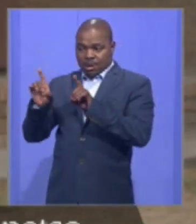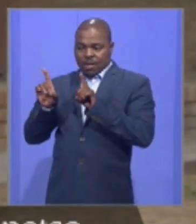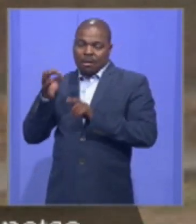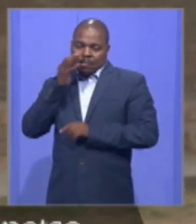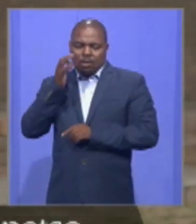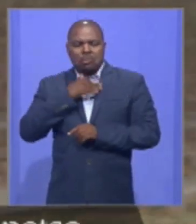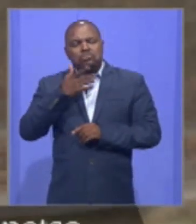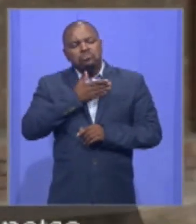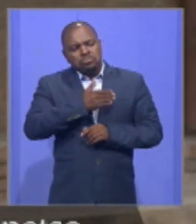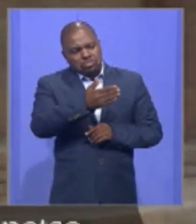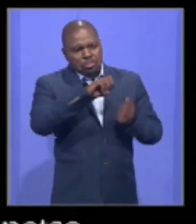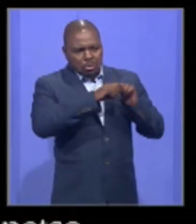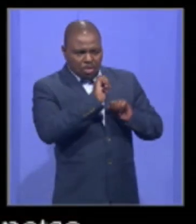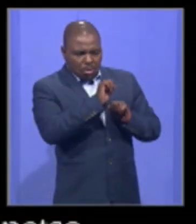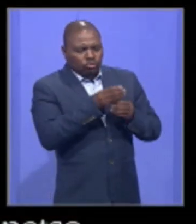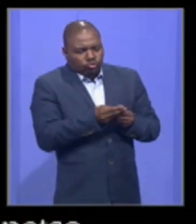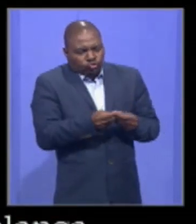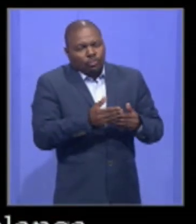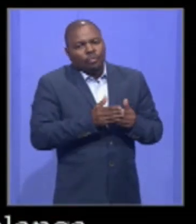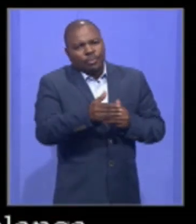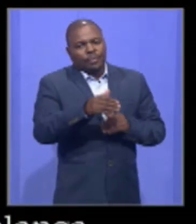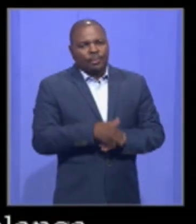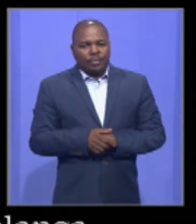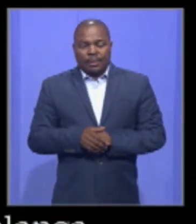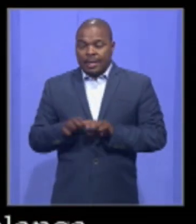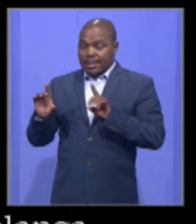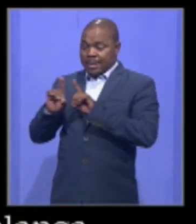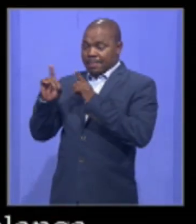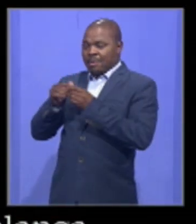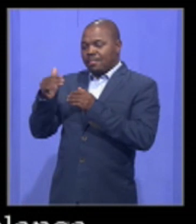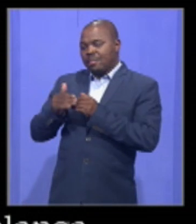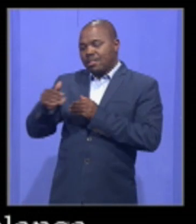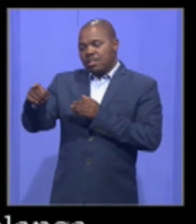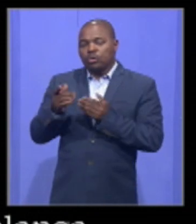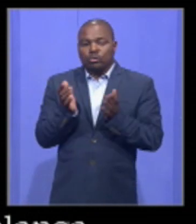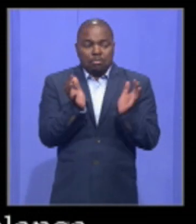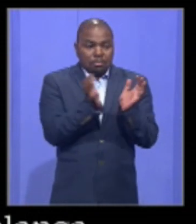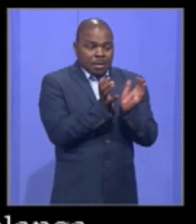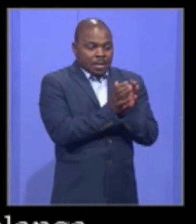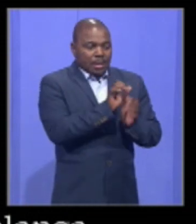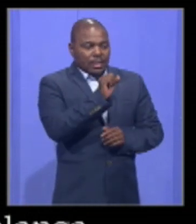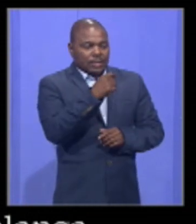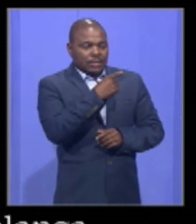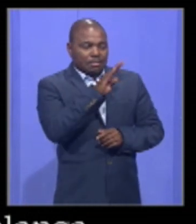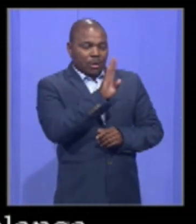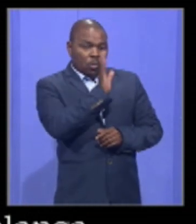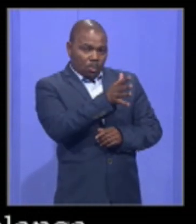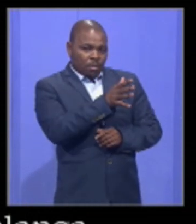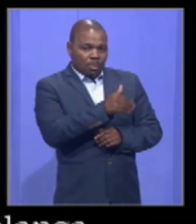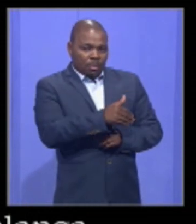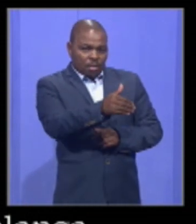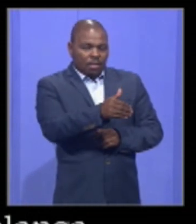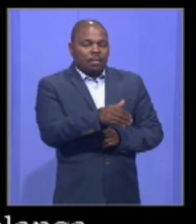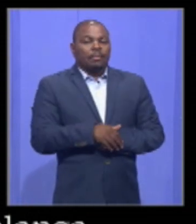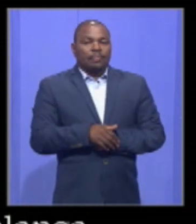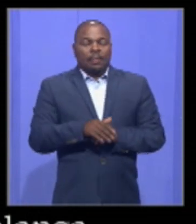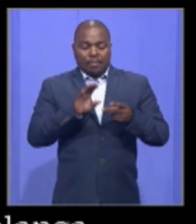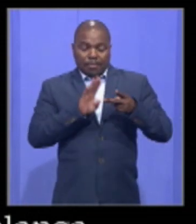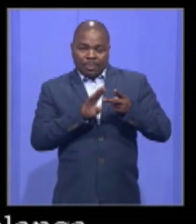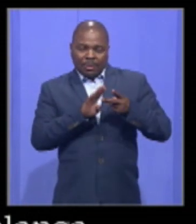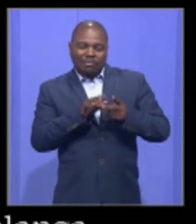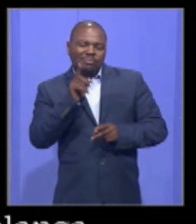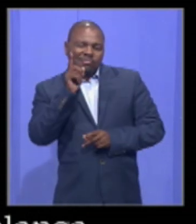rarabolola matshwenyego a batsadi. Department is going to convene a meeting with the school SGB to outline these plans, but to also look at